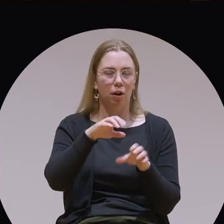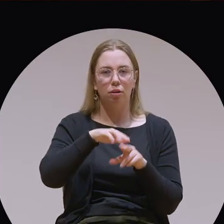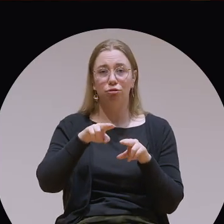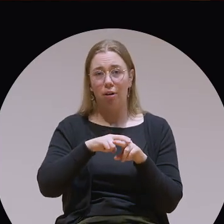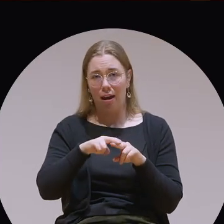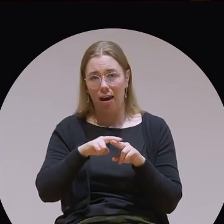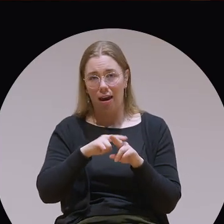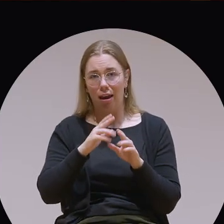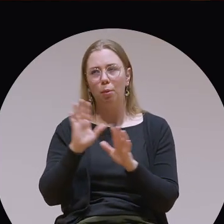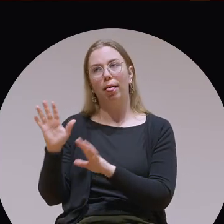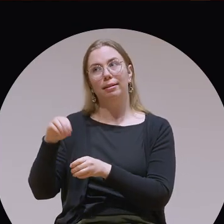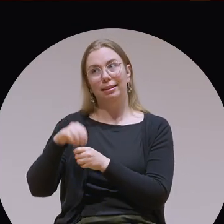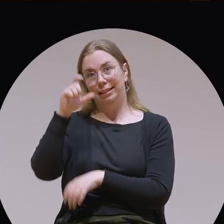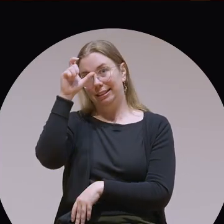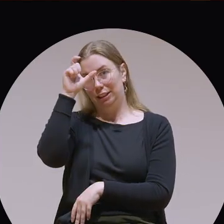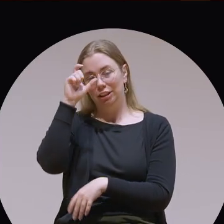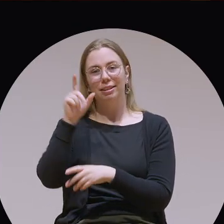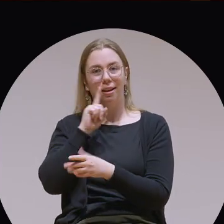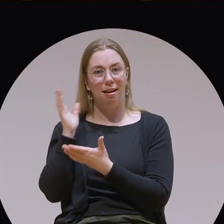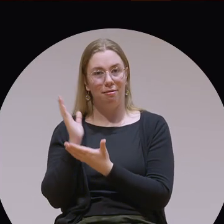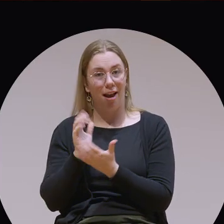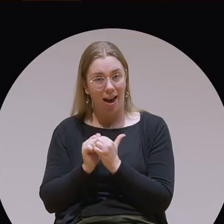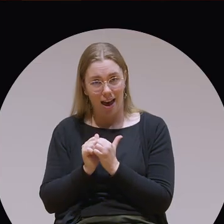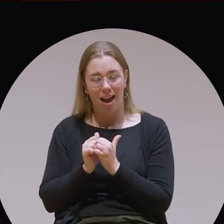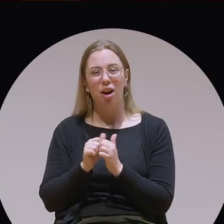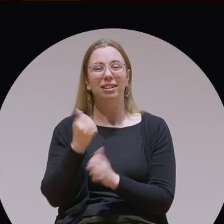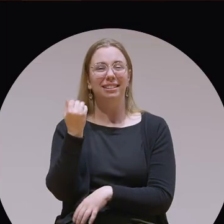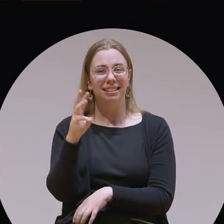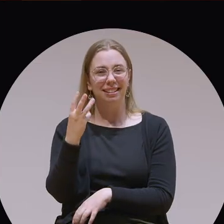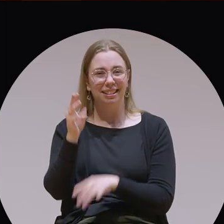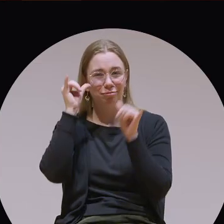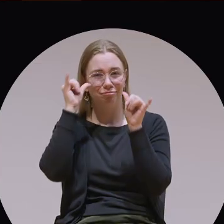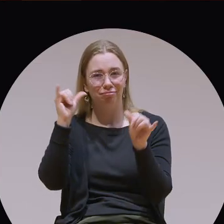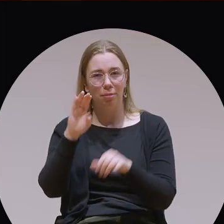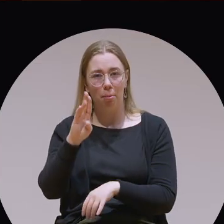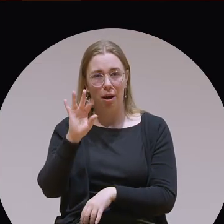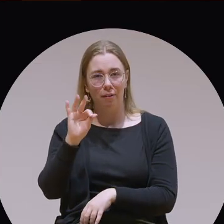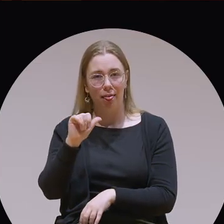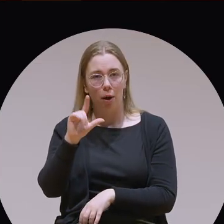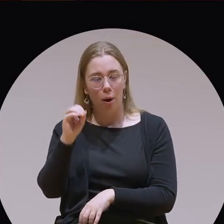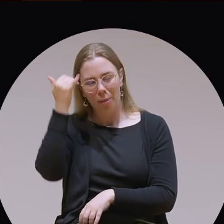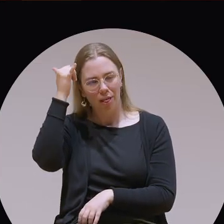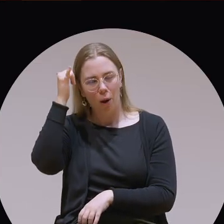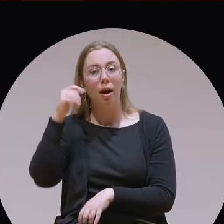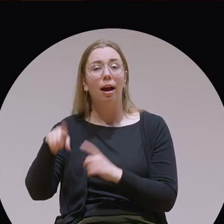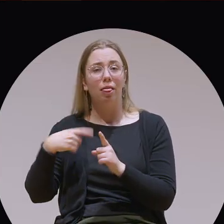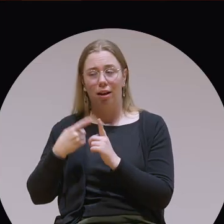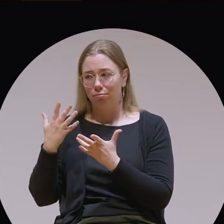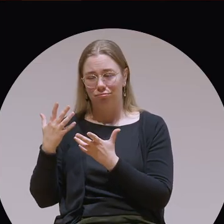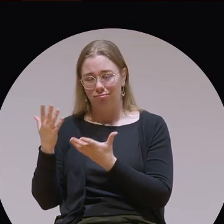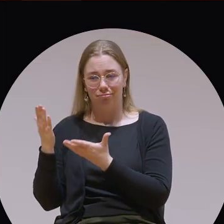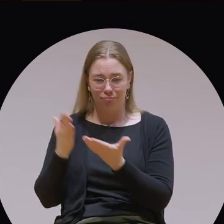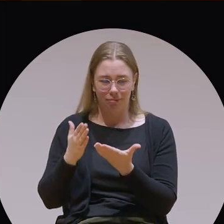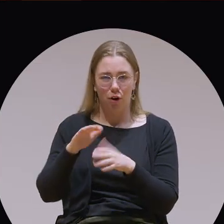it was carried by 16 buffaloes. And when it got to New York, it was carried by train. And it's still in our galleries today.